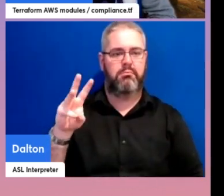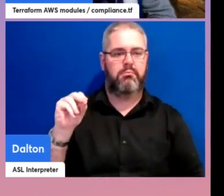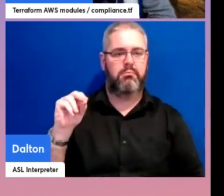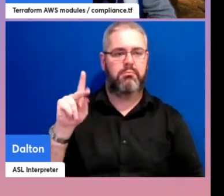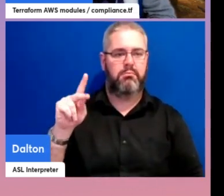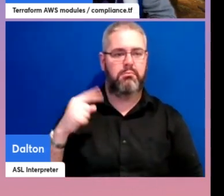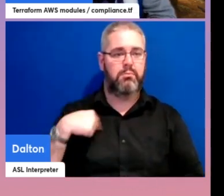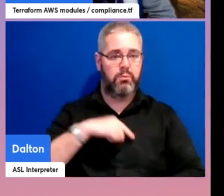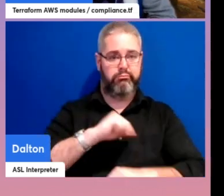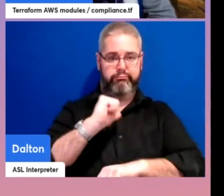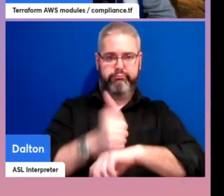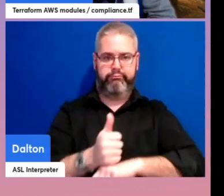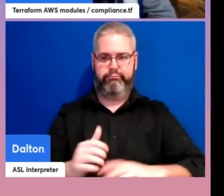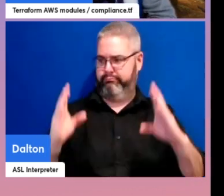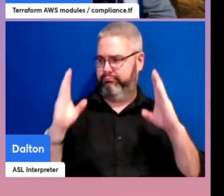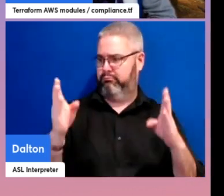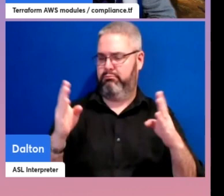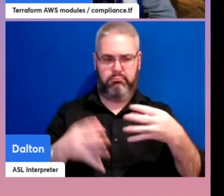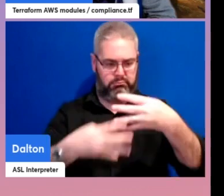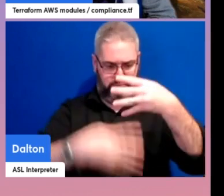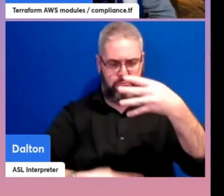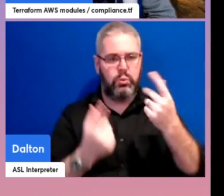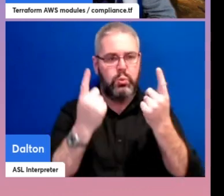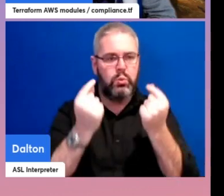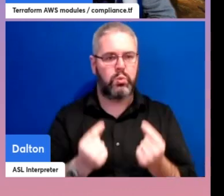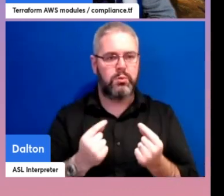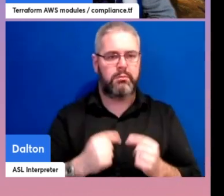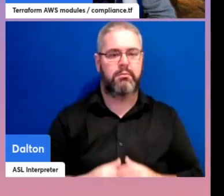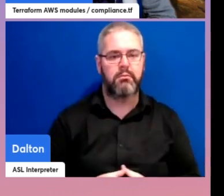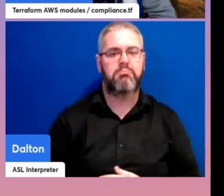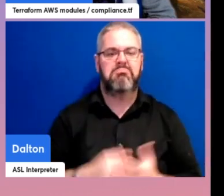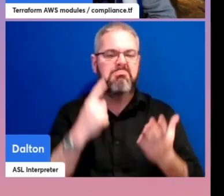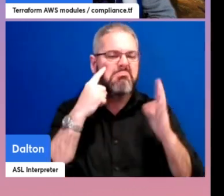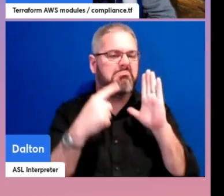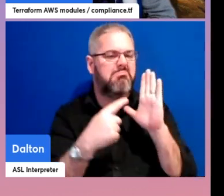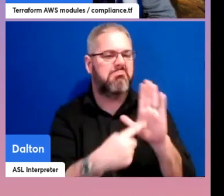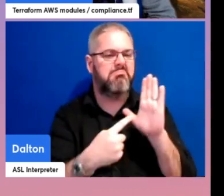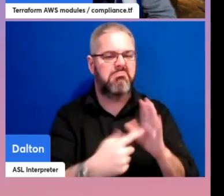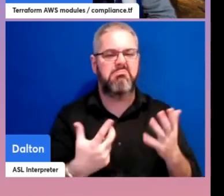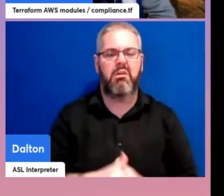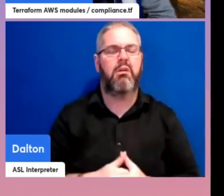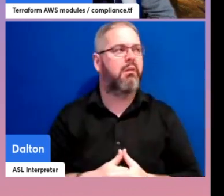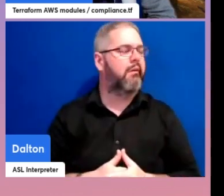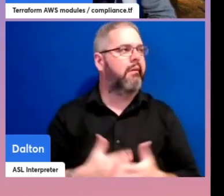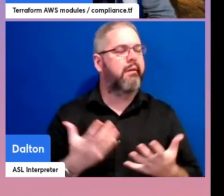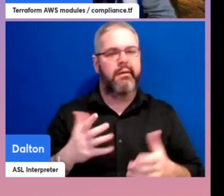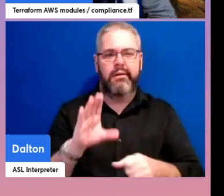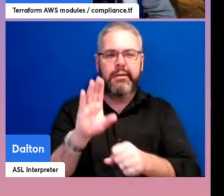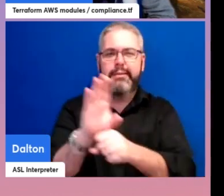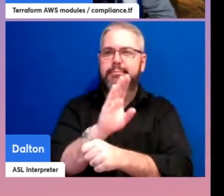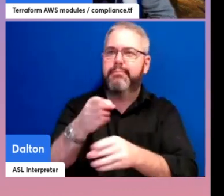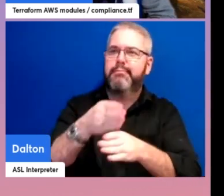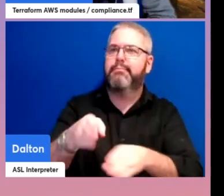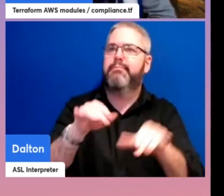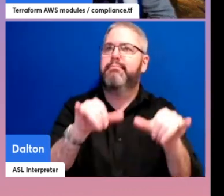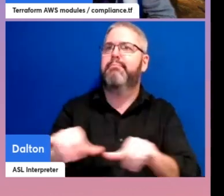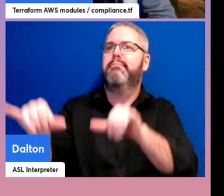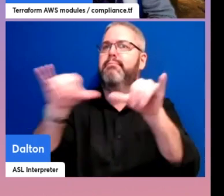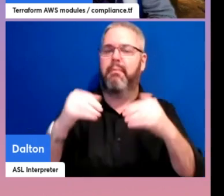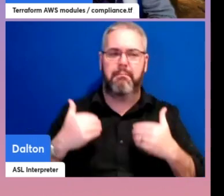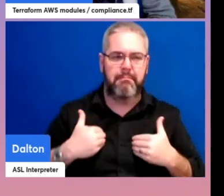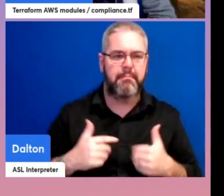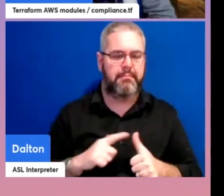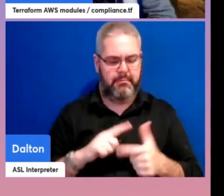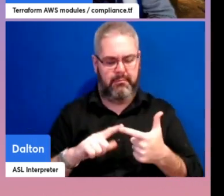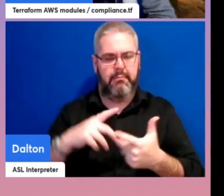guidelines. Think about it as some sort of industry standards or some